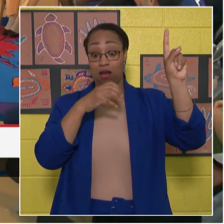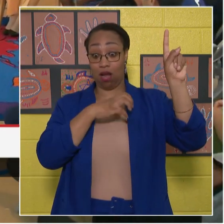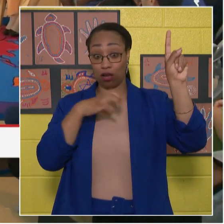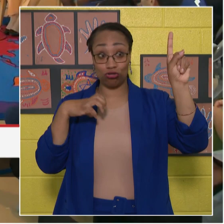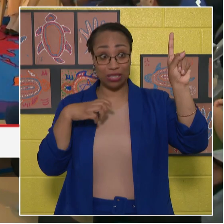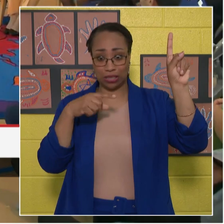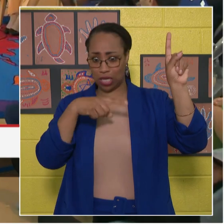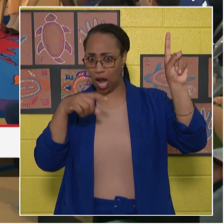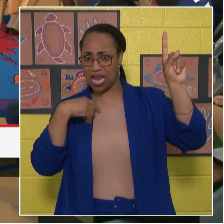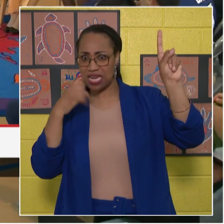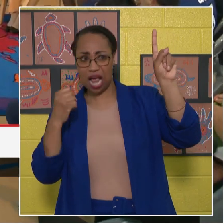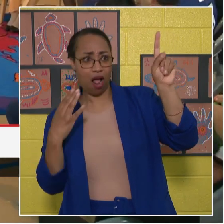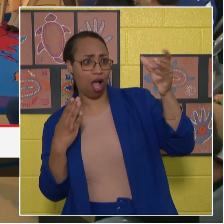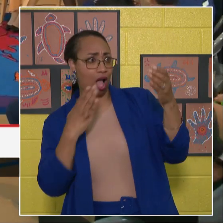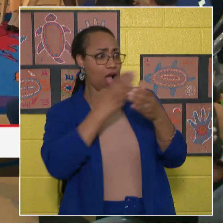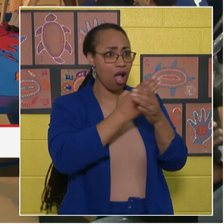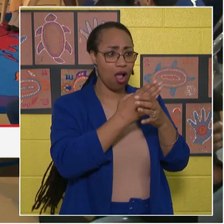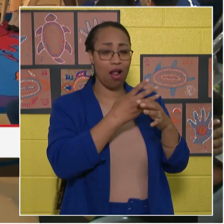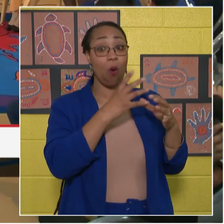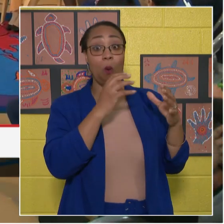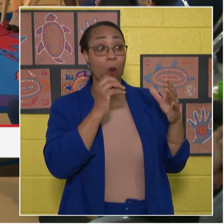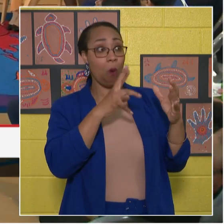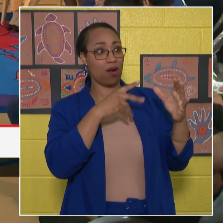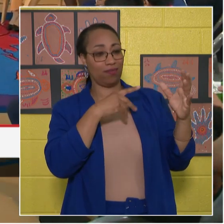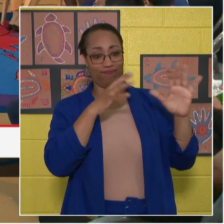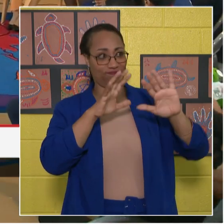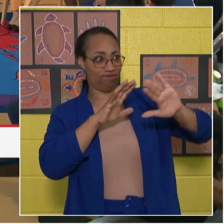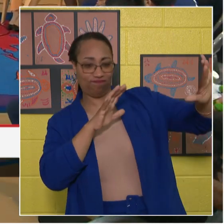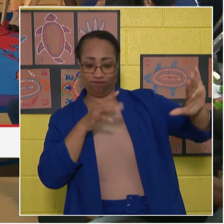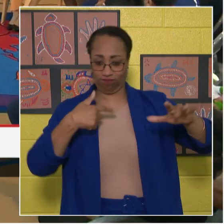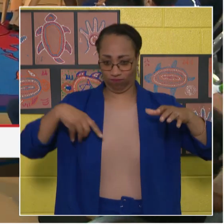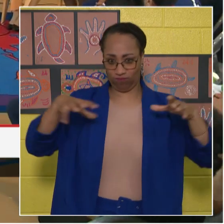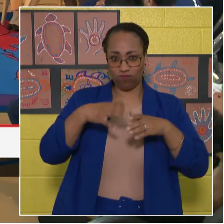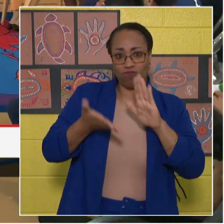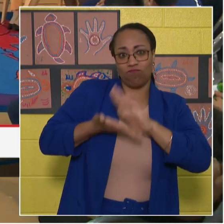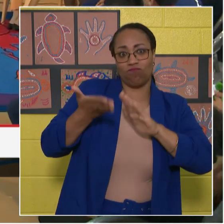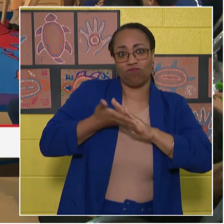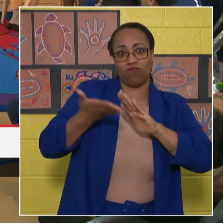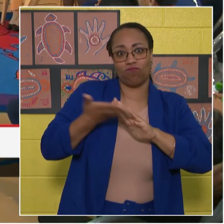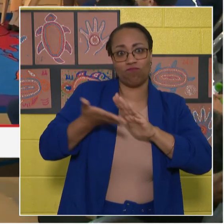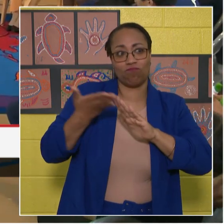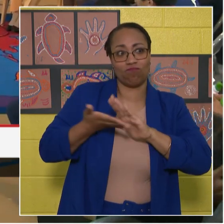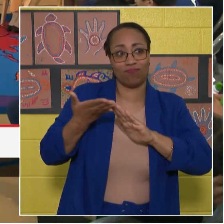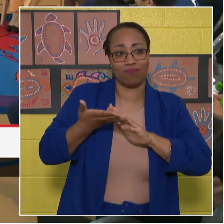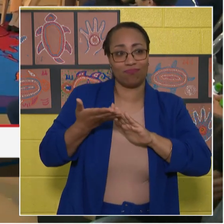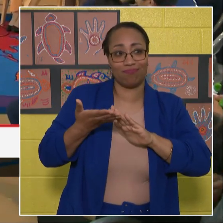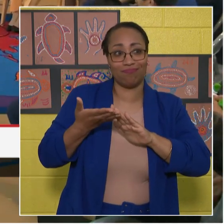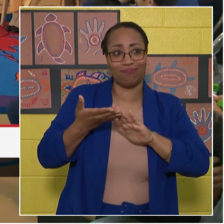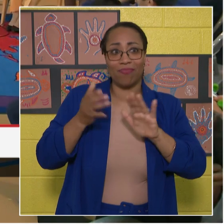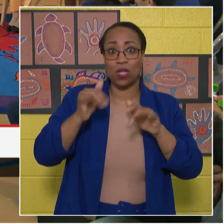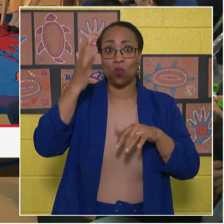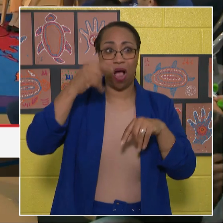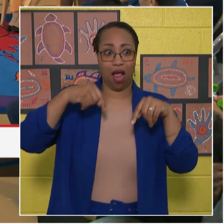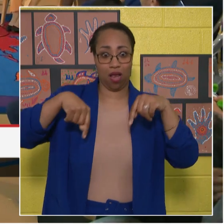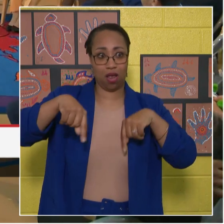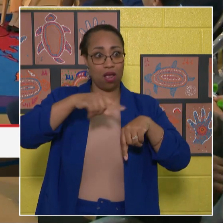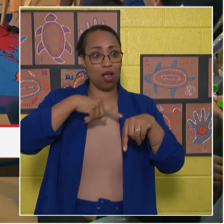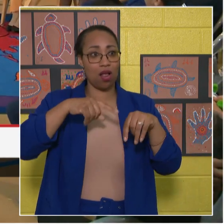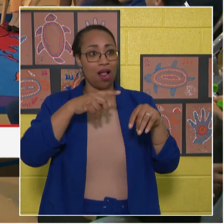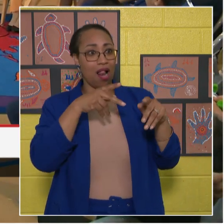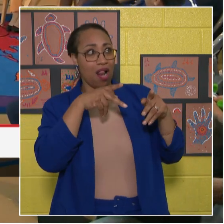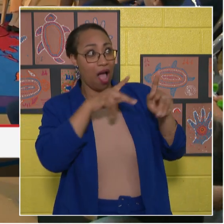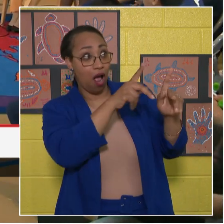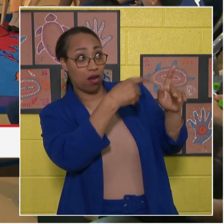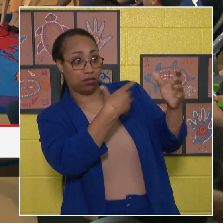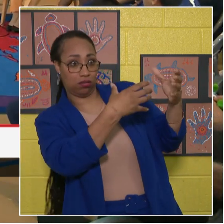So that's why it's so important that we are admitted to the union. And